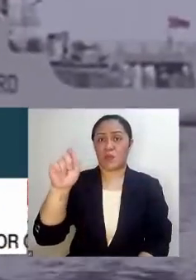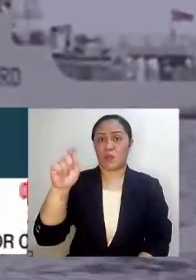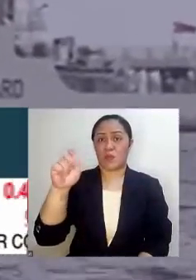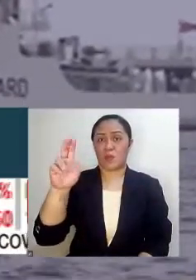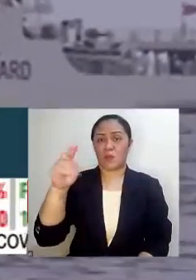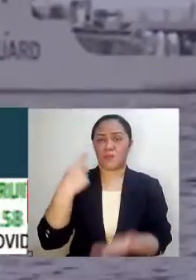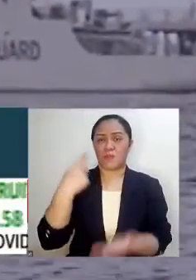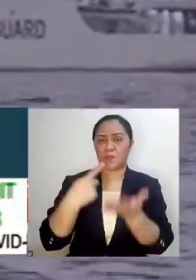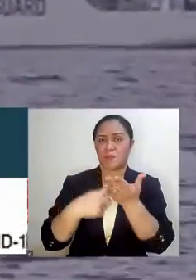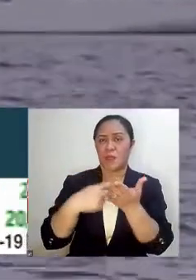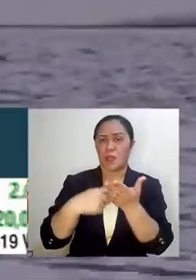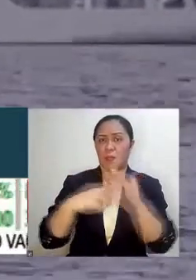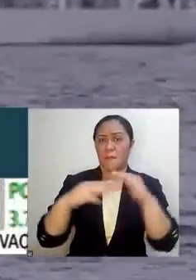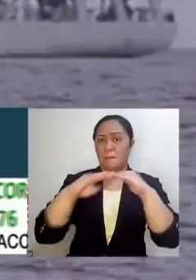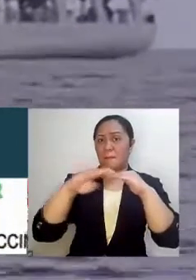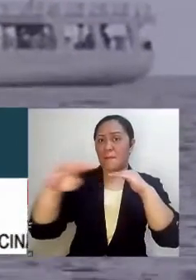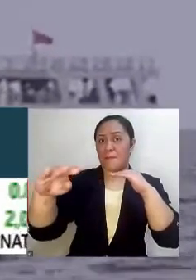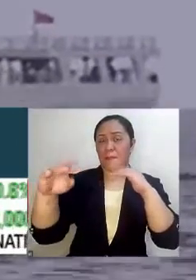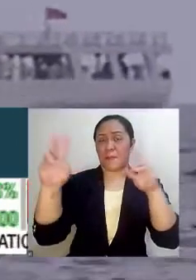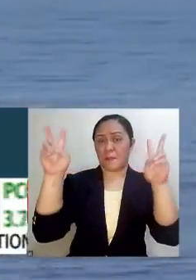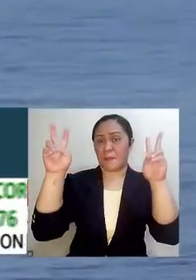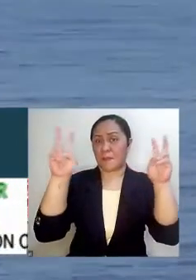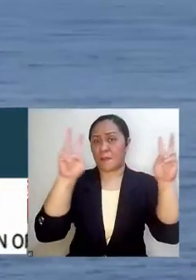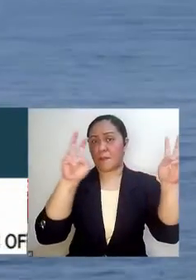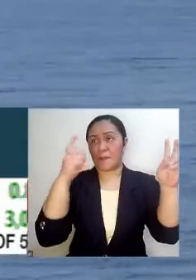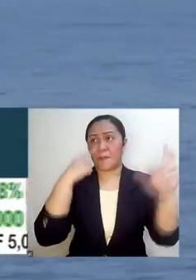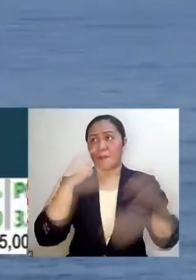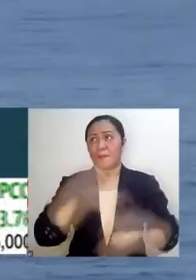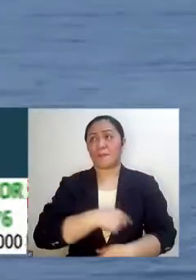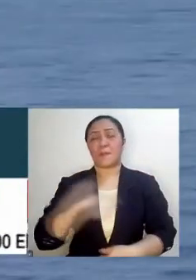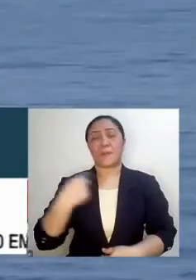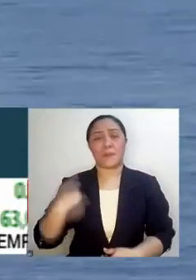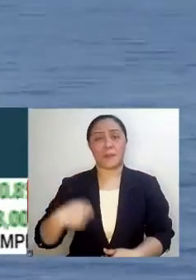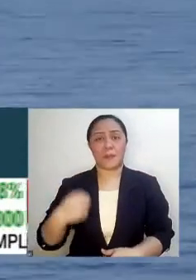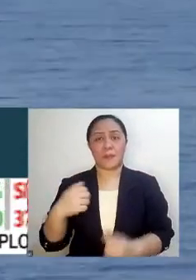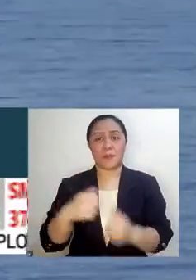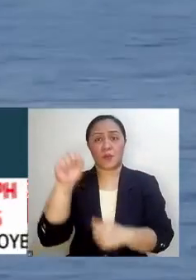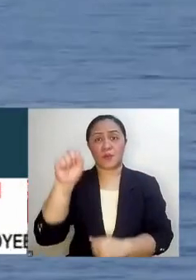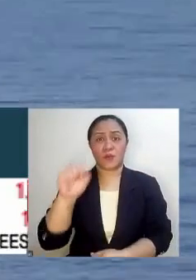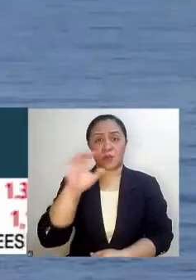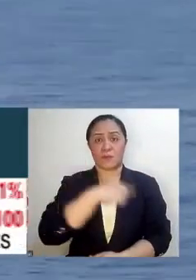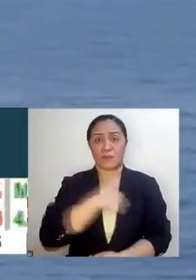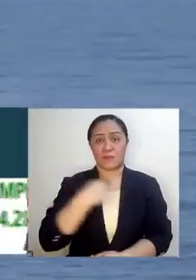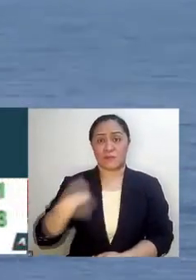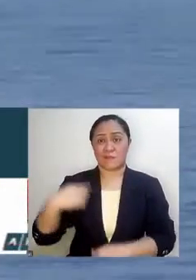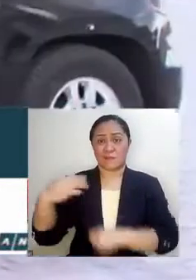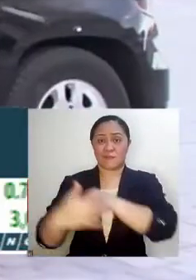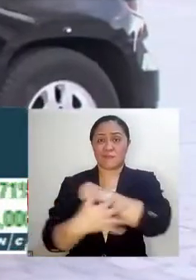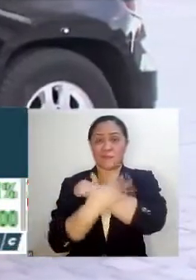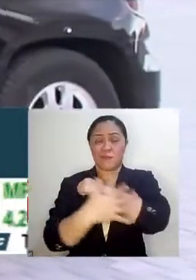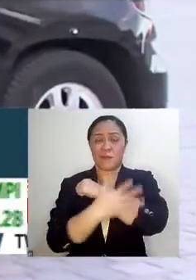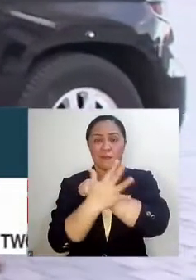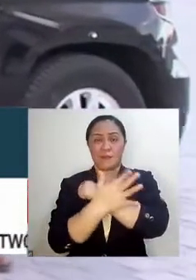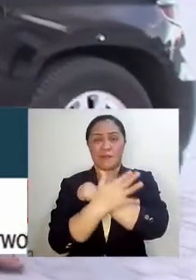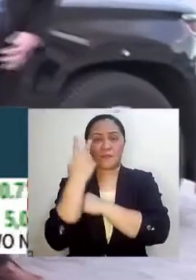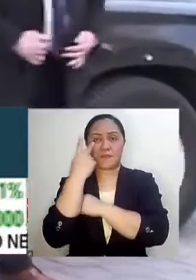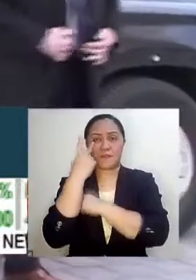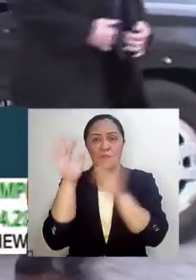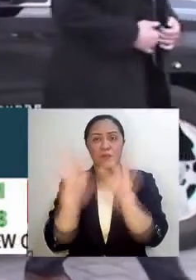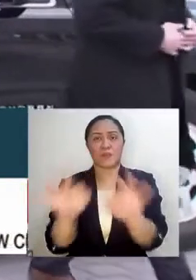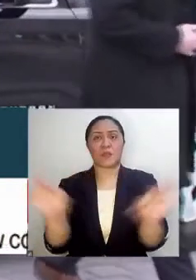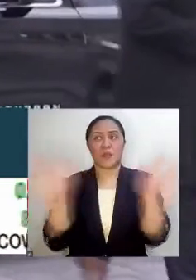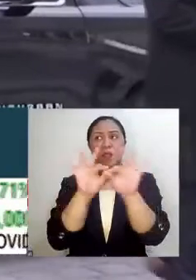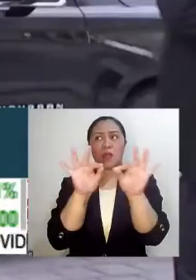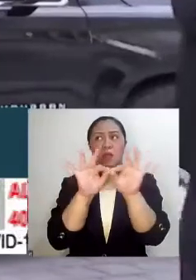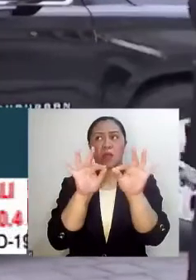security issues, including China's aggression in the South China Sea. Both officials underscored the importance of upholding